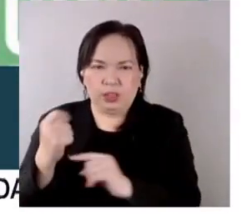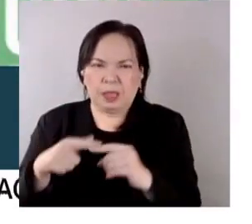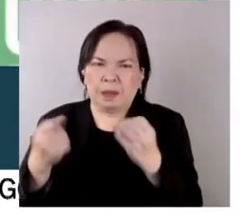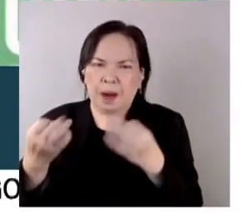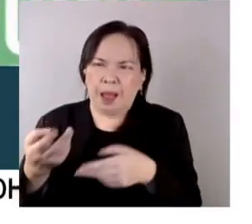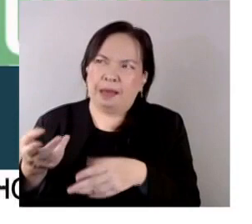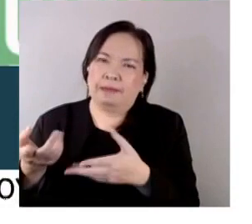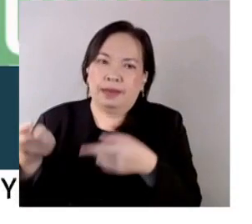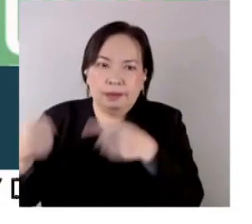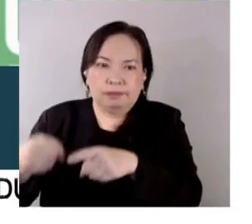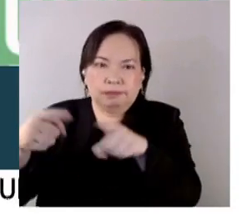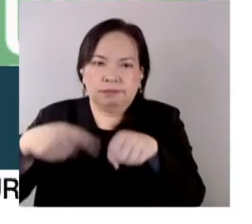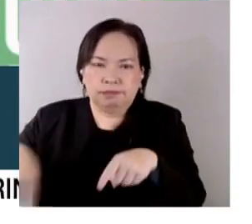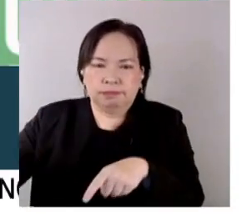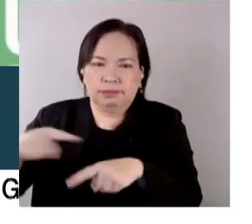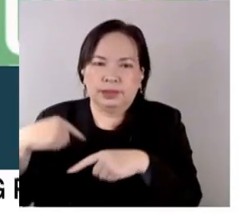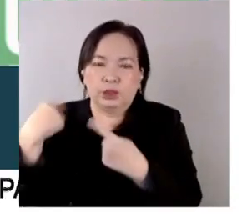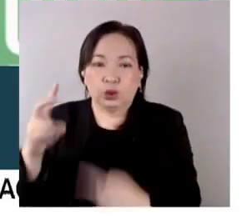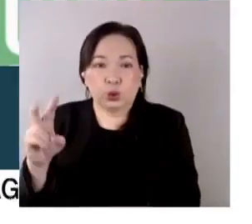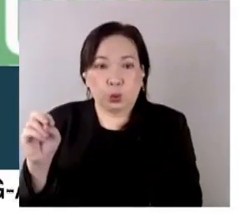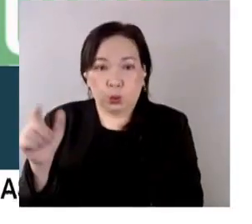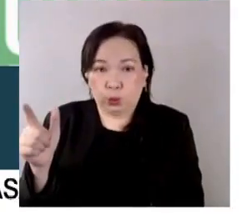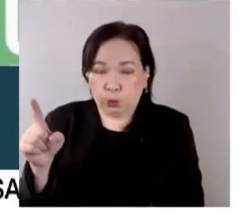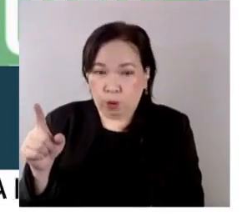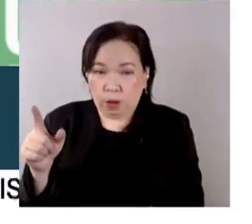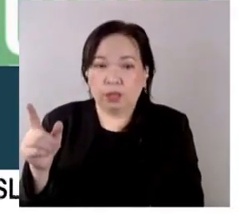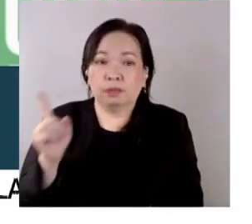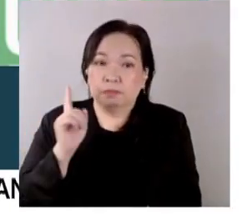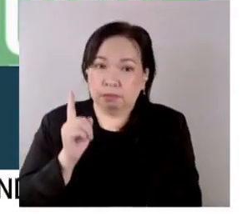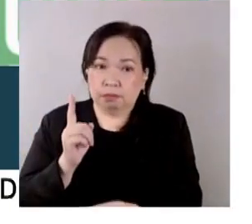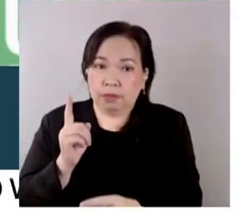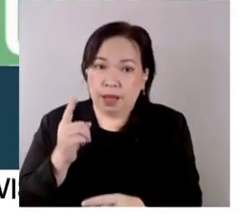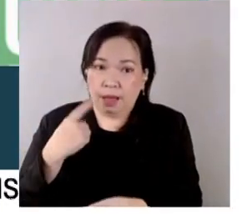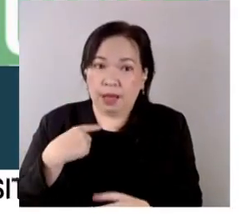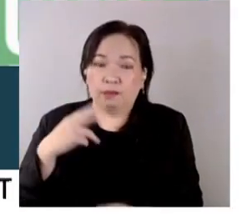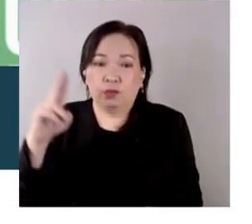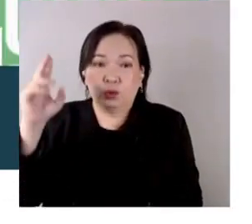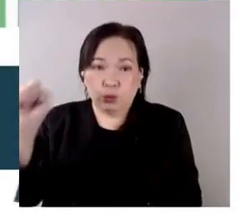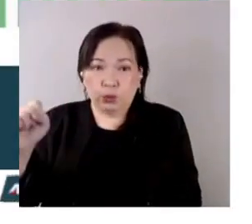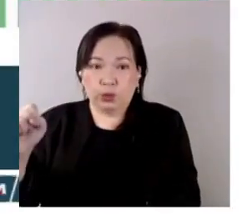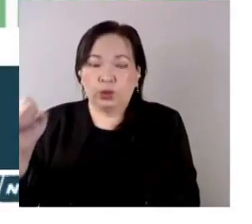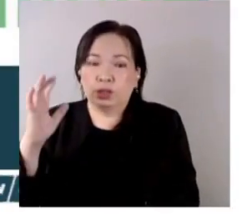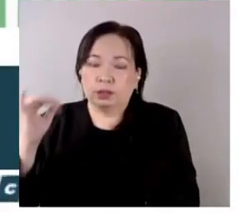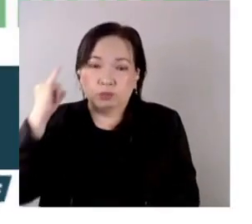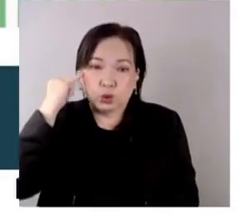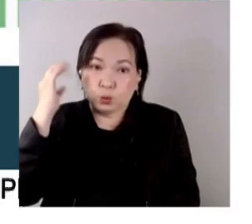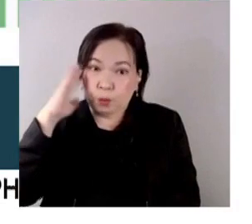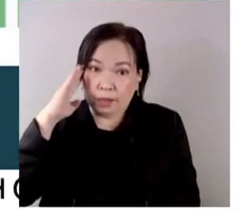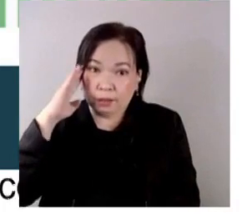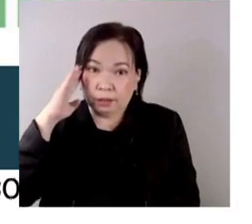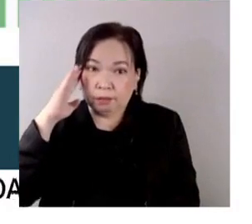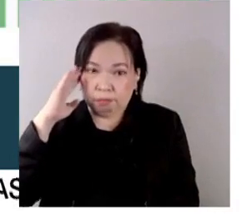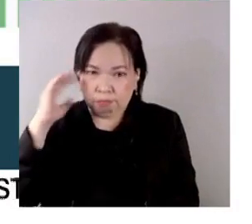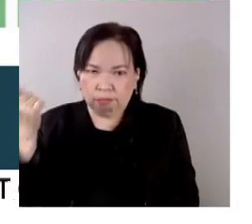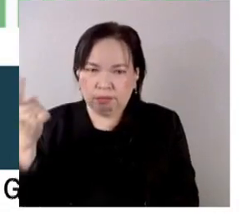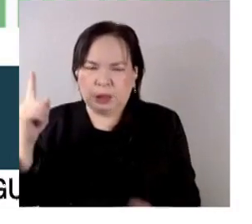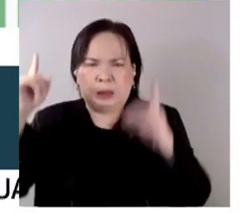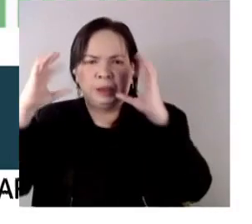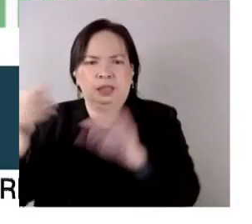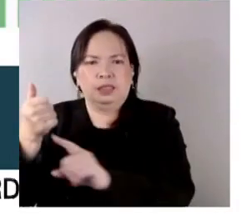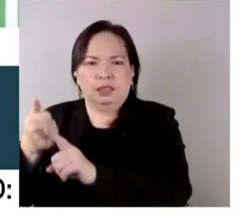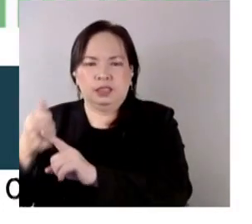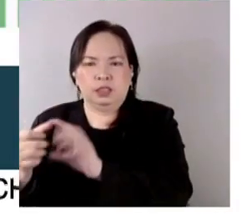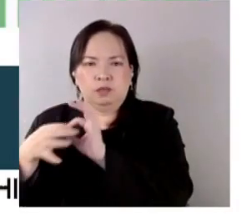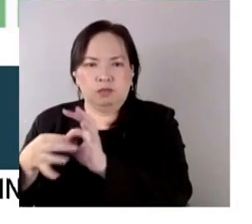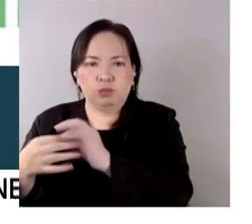since 2021. You know, United States under President Joe Biden basically deciding to continue